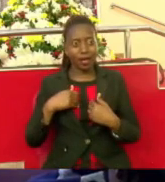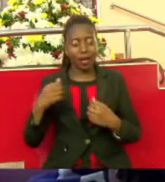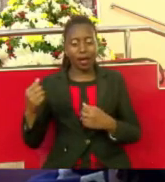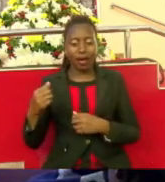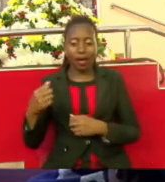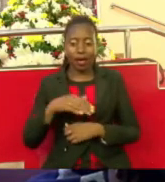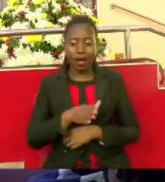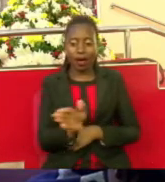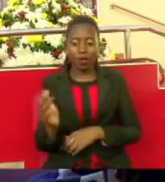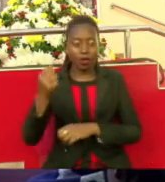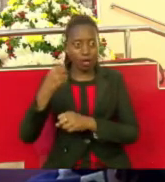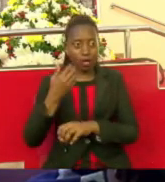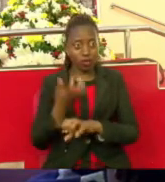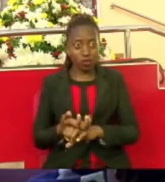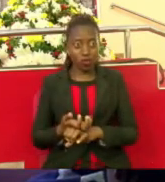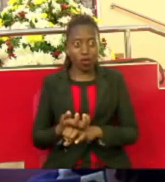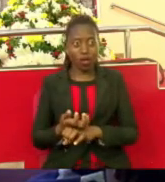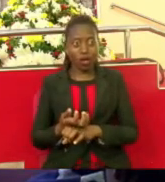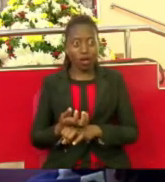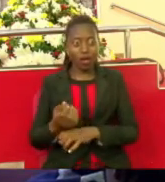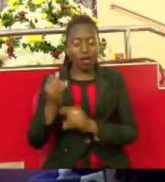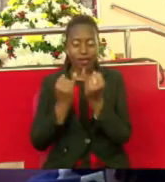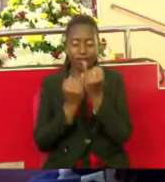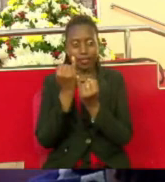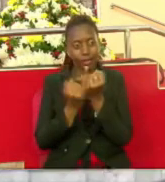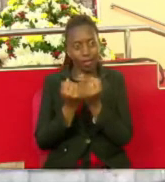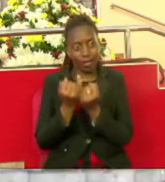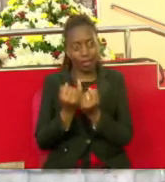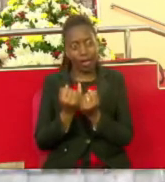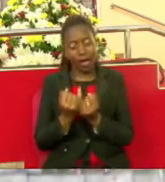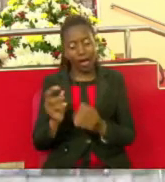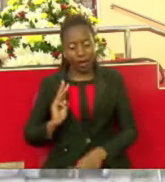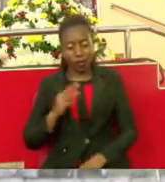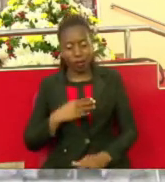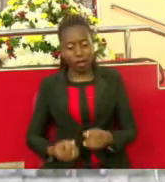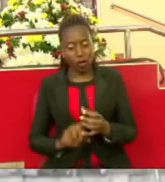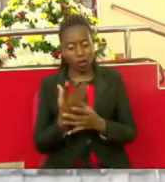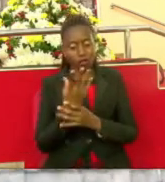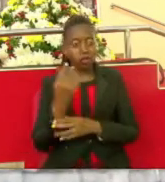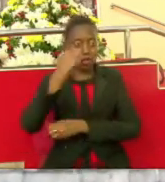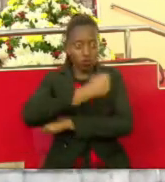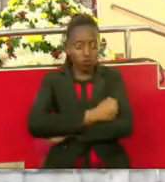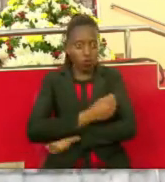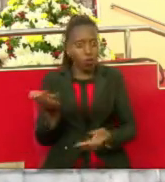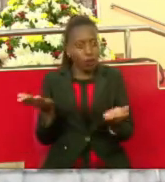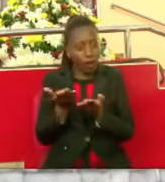We had a wonderful launch of the junior school up Mirema.